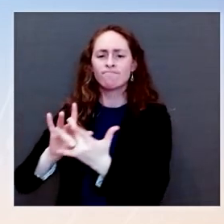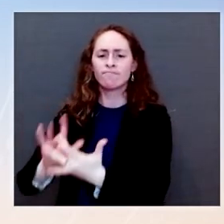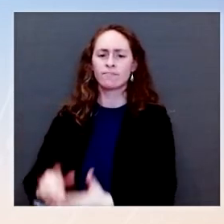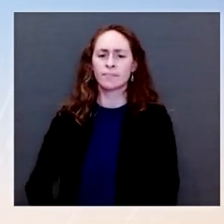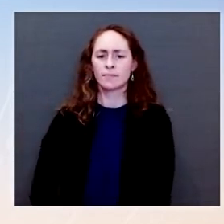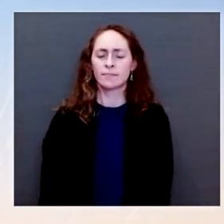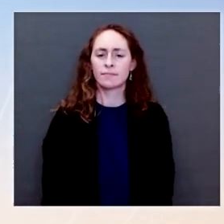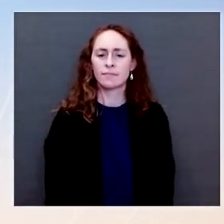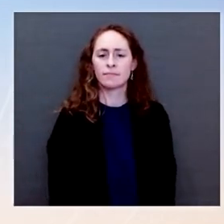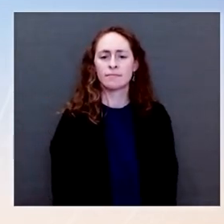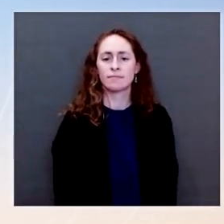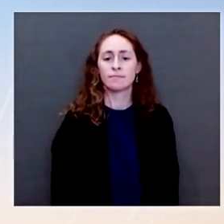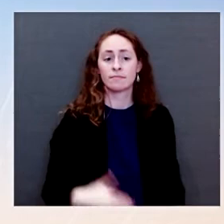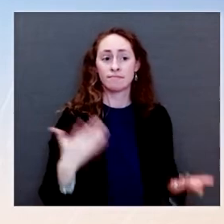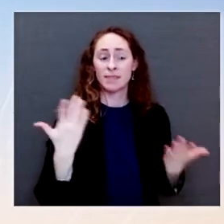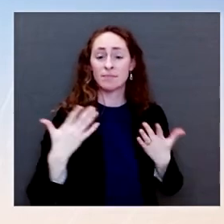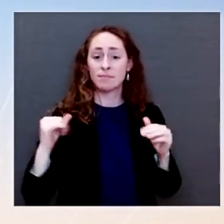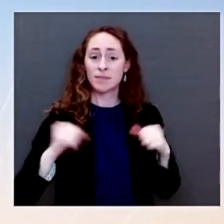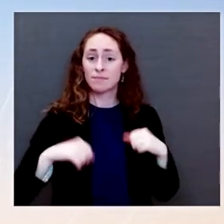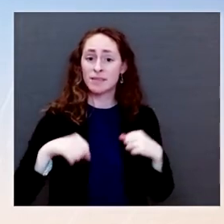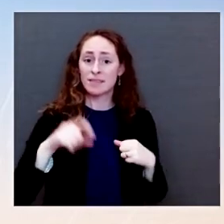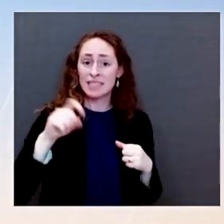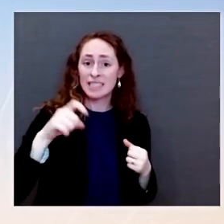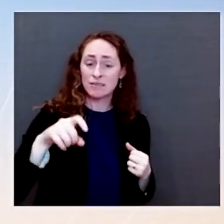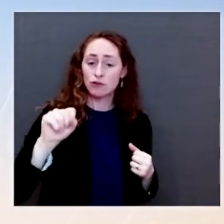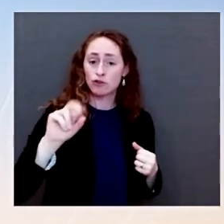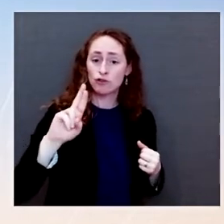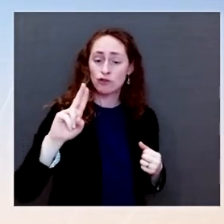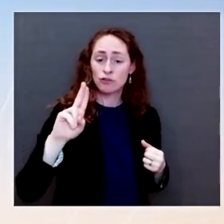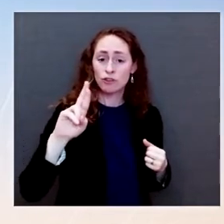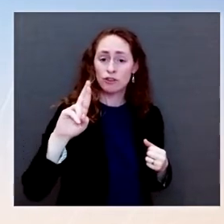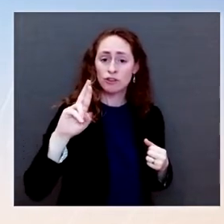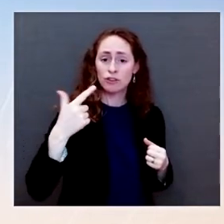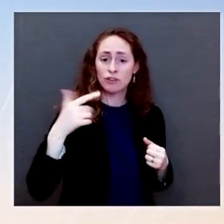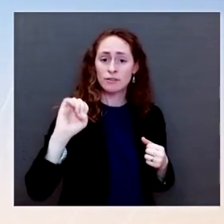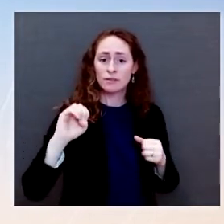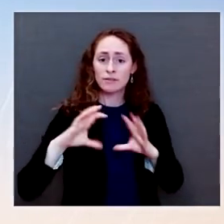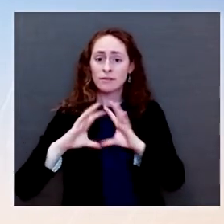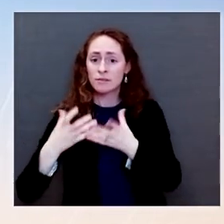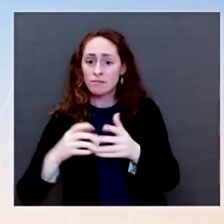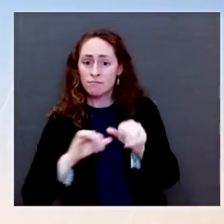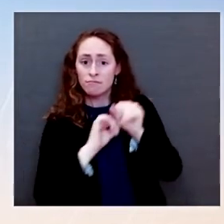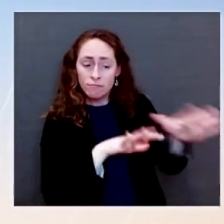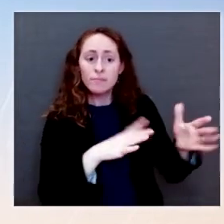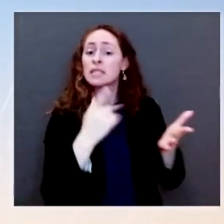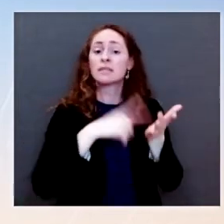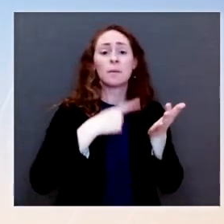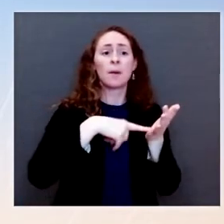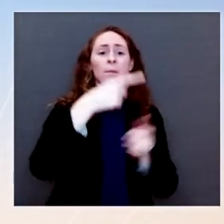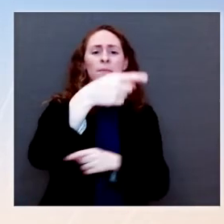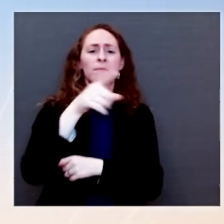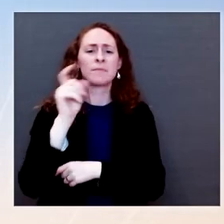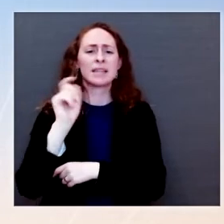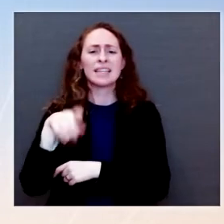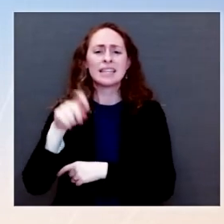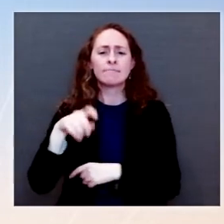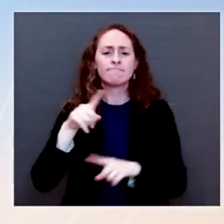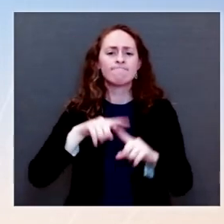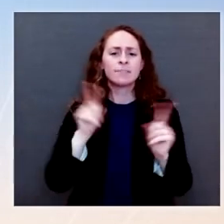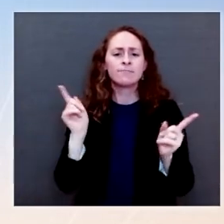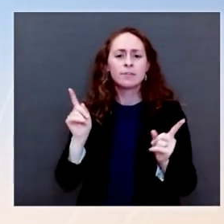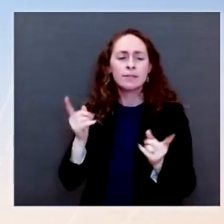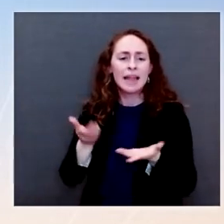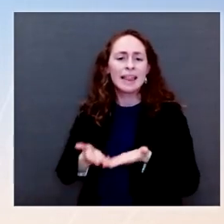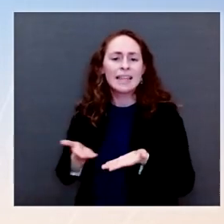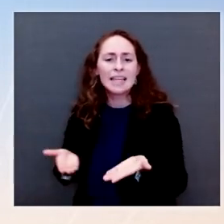really surging those on an as needed basis. So I will check and see on Massachusetts if there's anything in addition. If I can just ask about, if the White House is concerned about